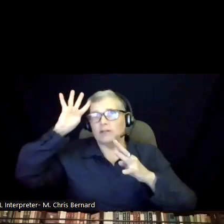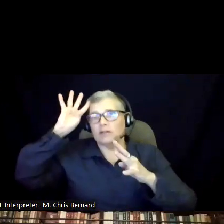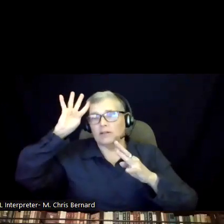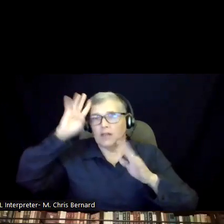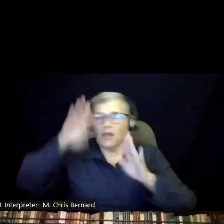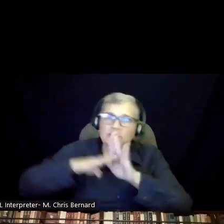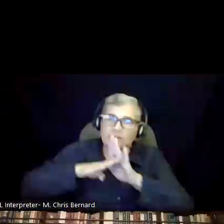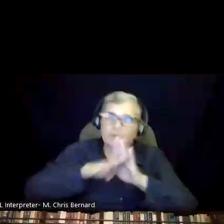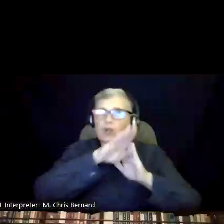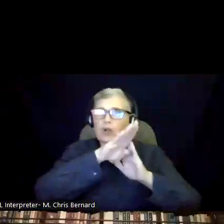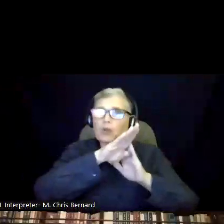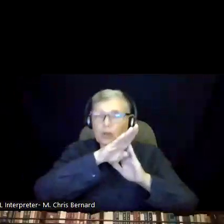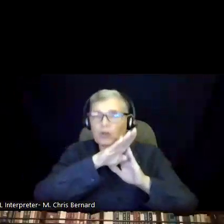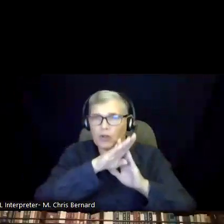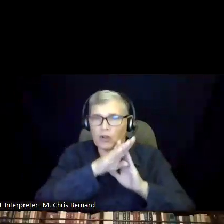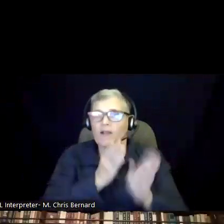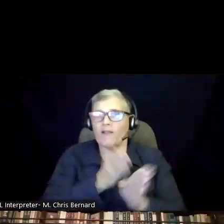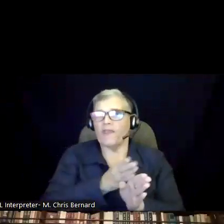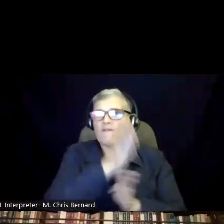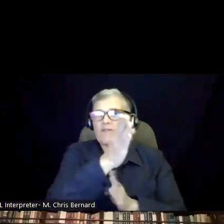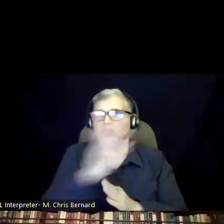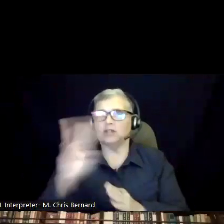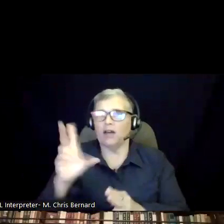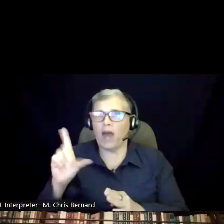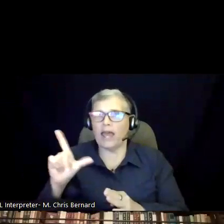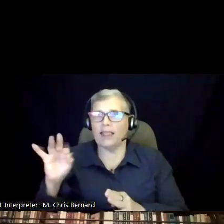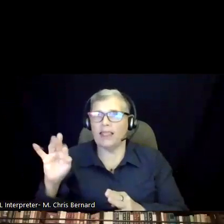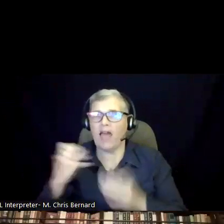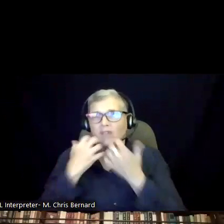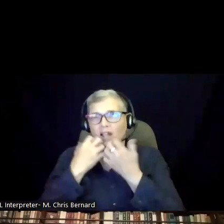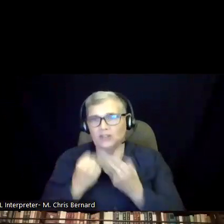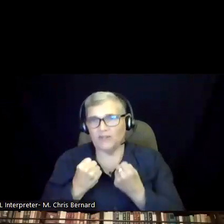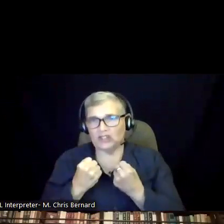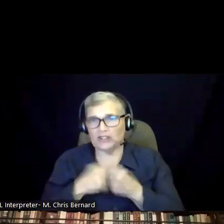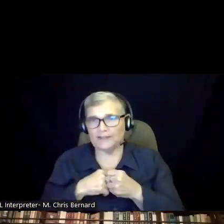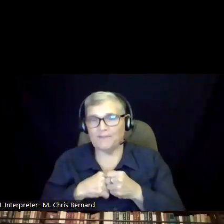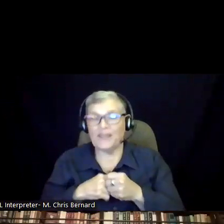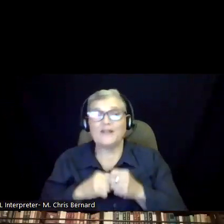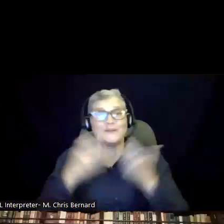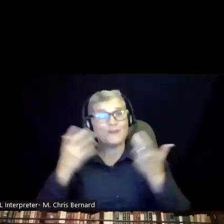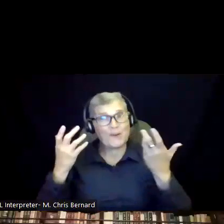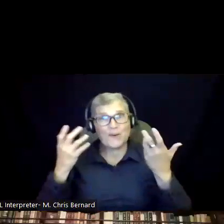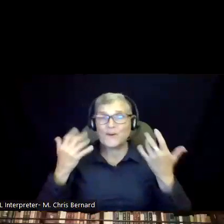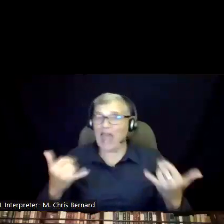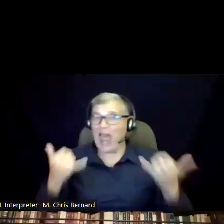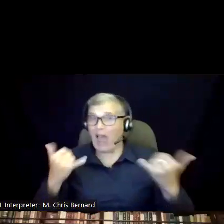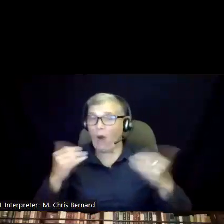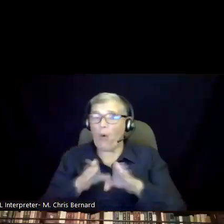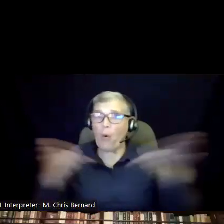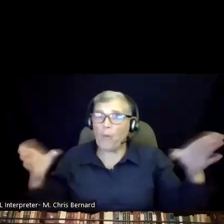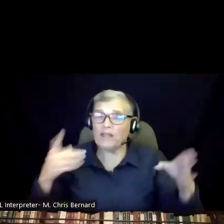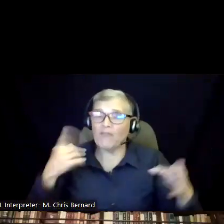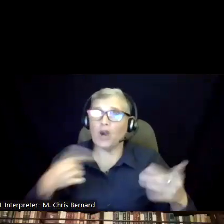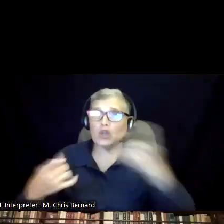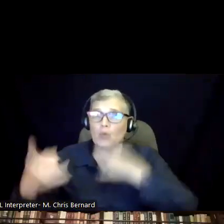furthering our field of wildlife conservation. And so with that, I'm more than happy to answer questions about the North